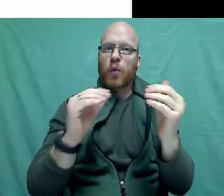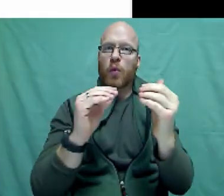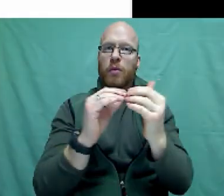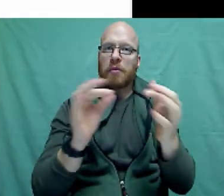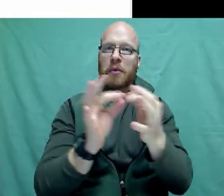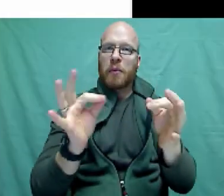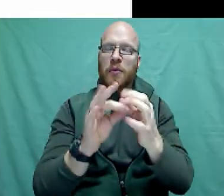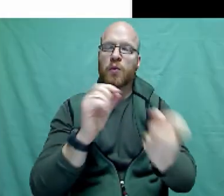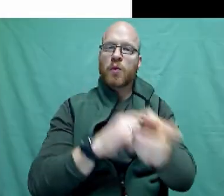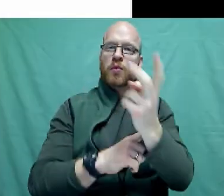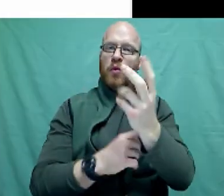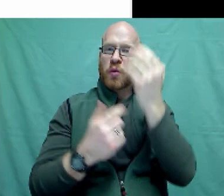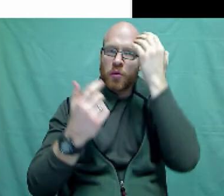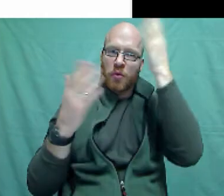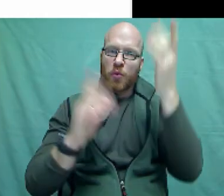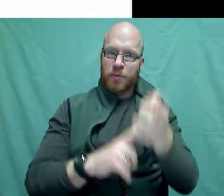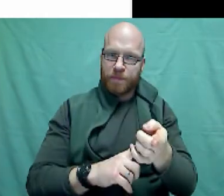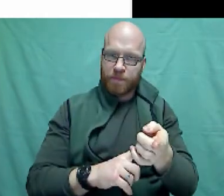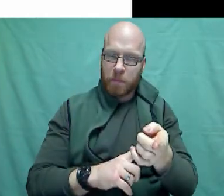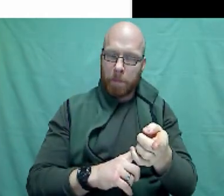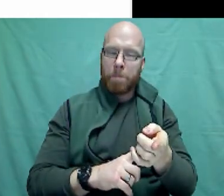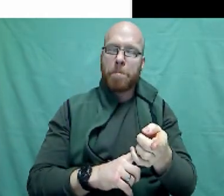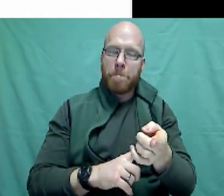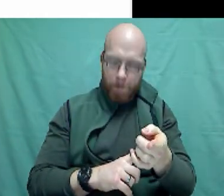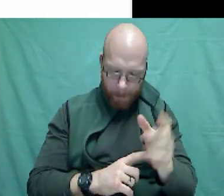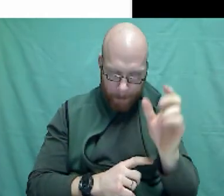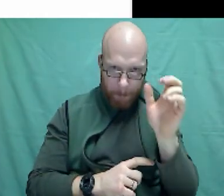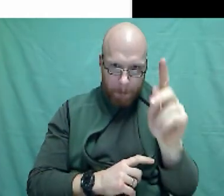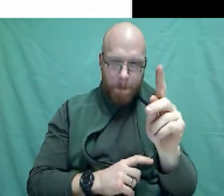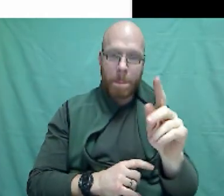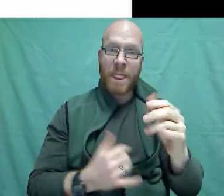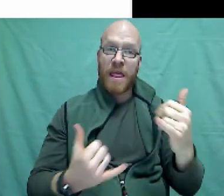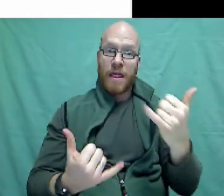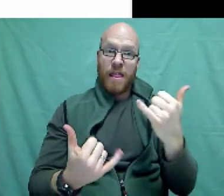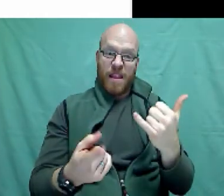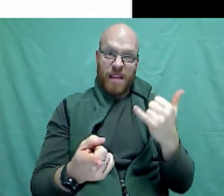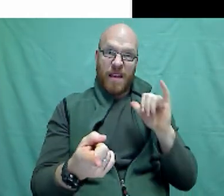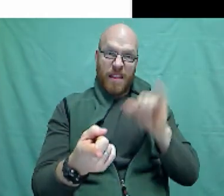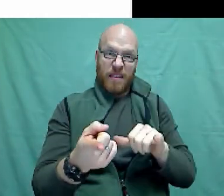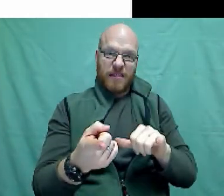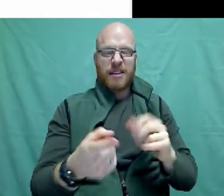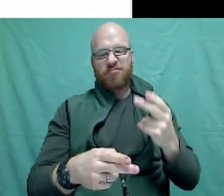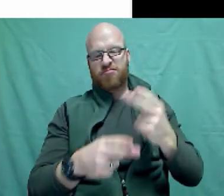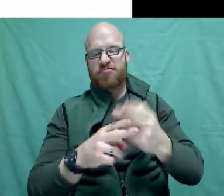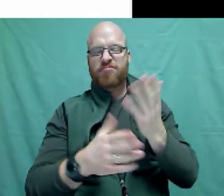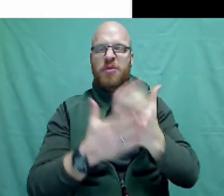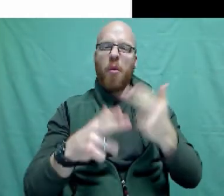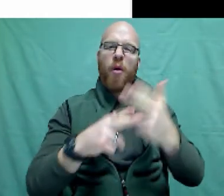word problems that require two equations and two unknowns, a system of two equations.